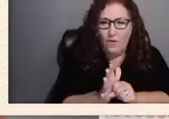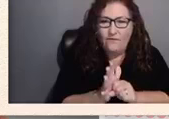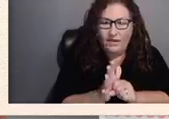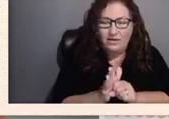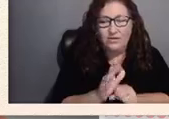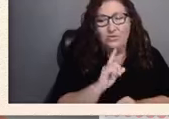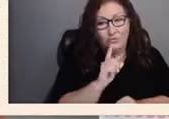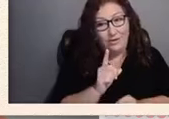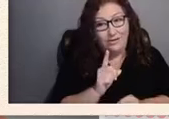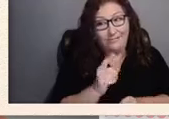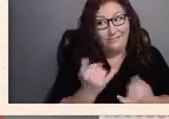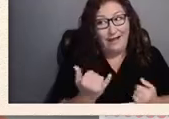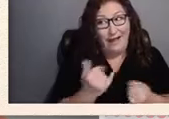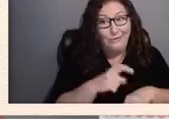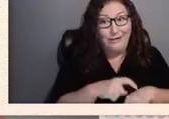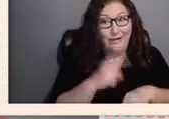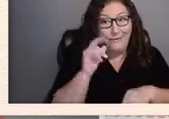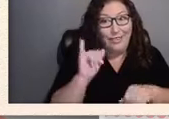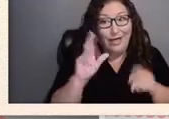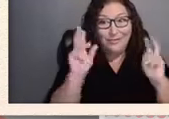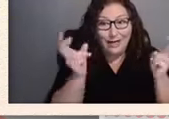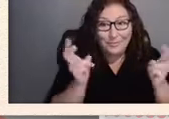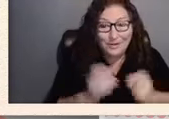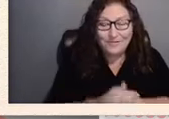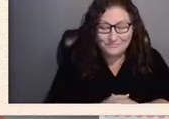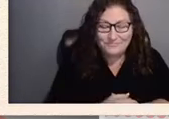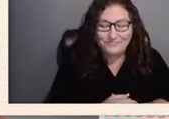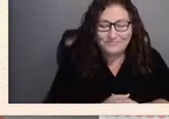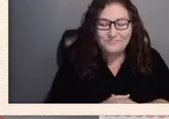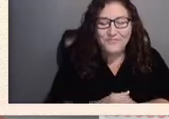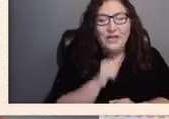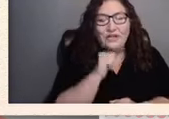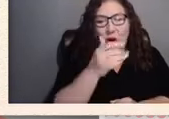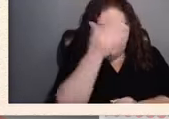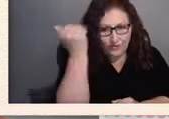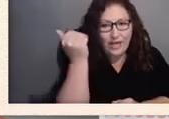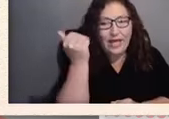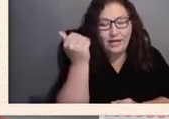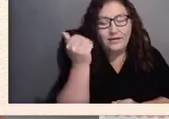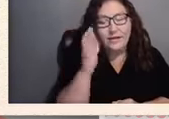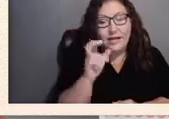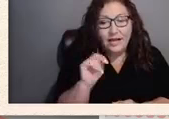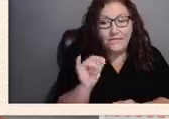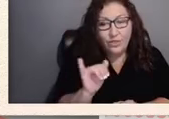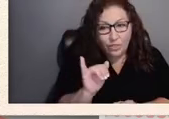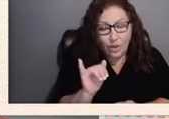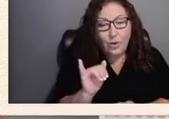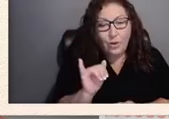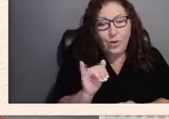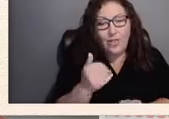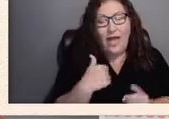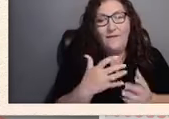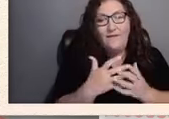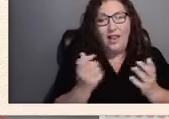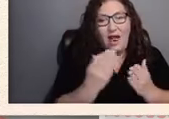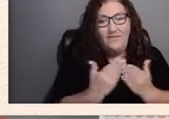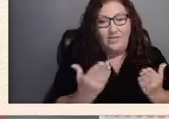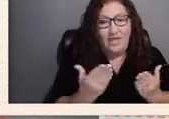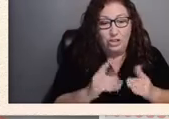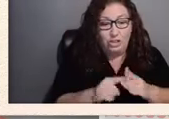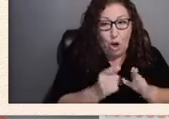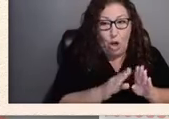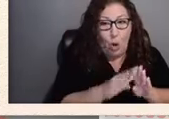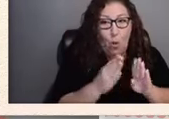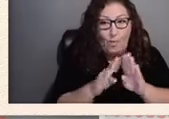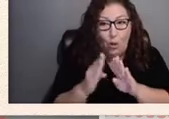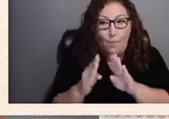topic. Absolutely. Yes, don't forget, even though there's a lot of stuff starting to open up, this is something